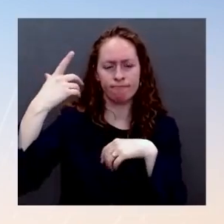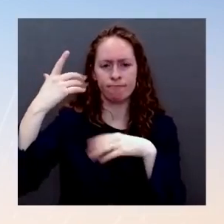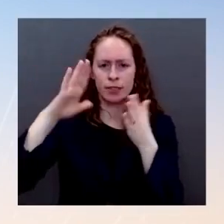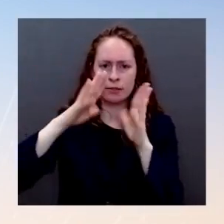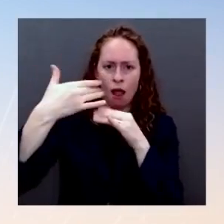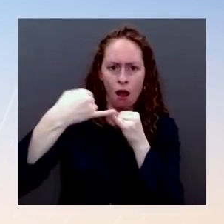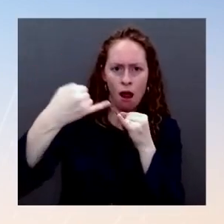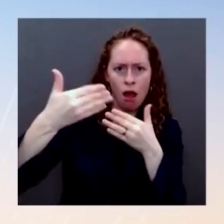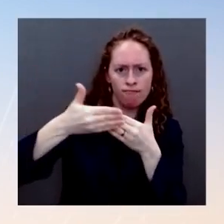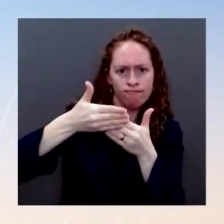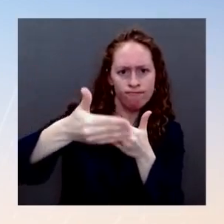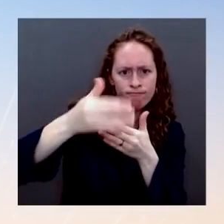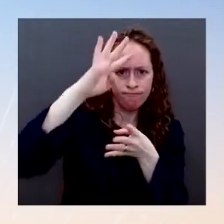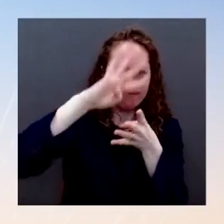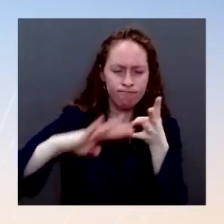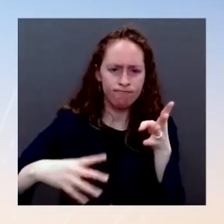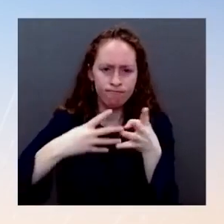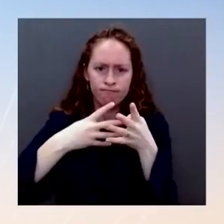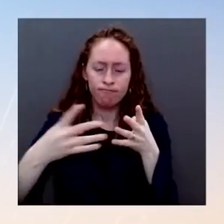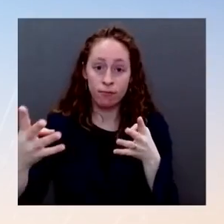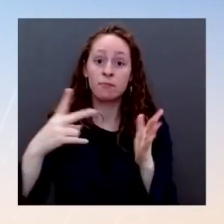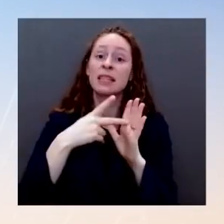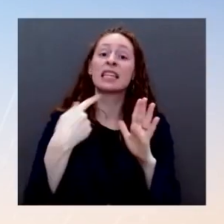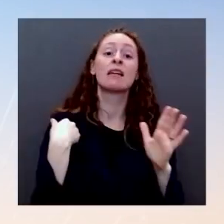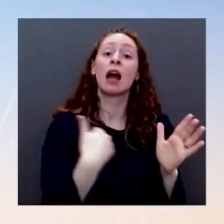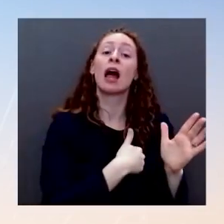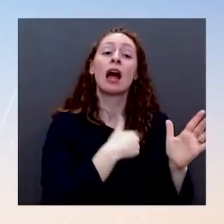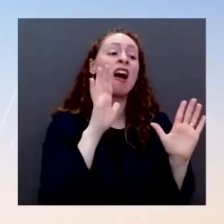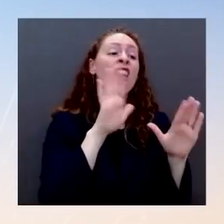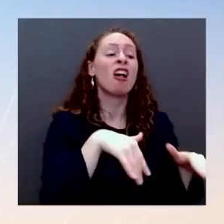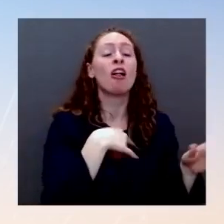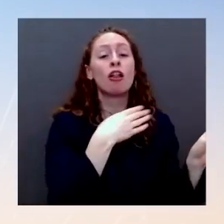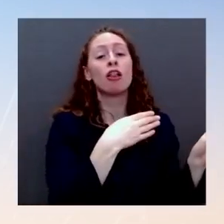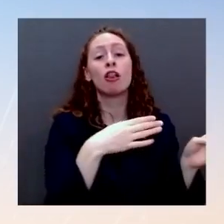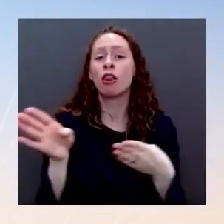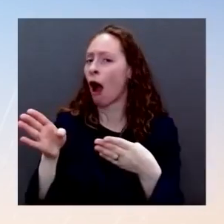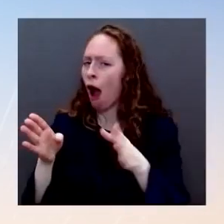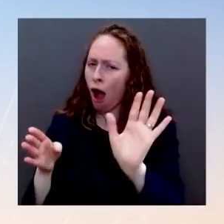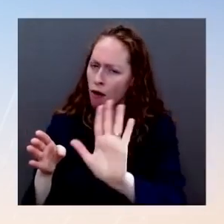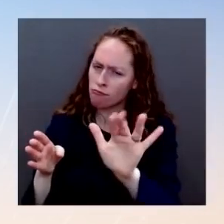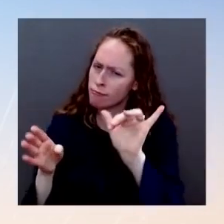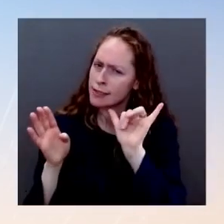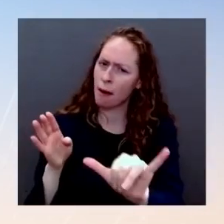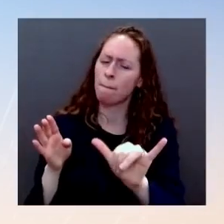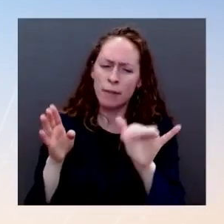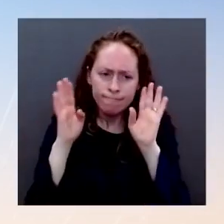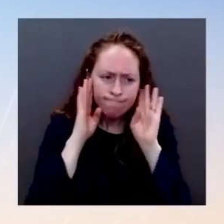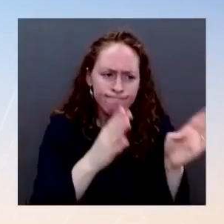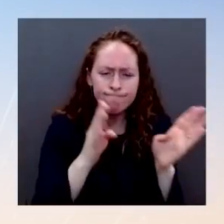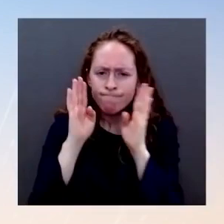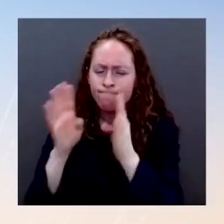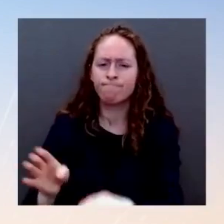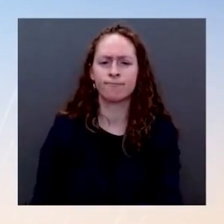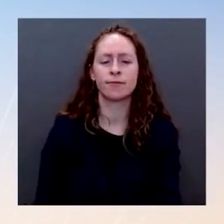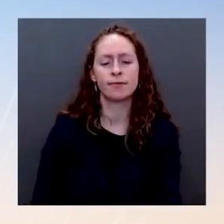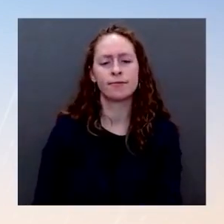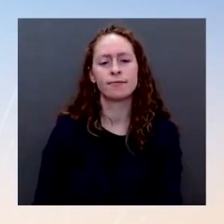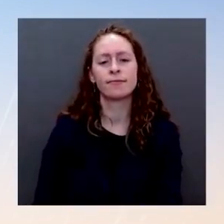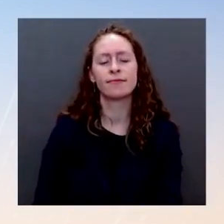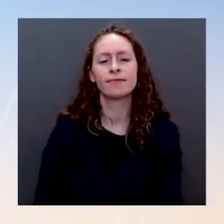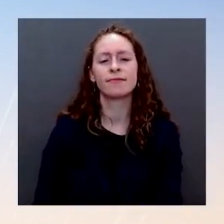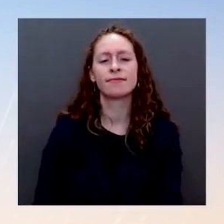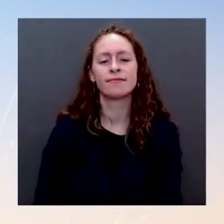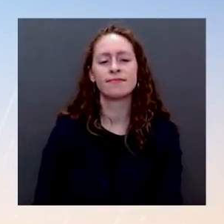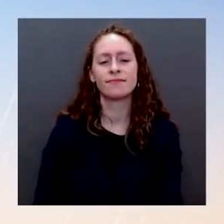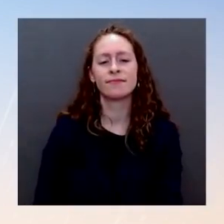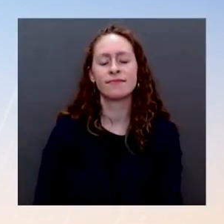the CDC revised the definition of what it means to be fully vaccinated yet, given that the president has spoken about boosters for months